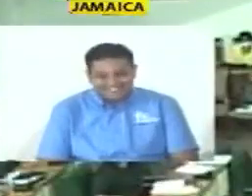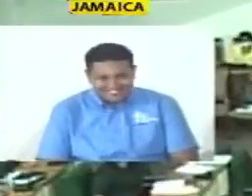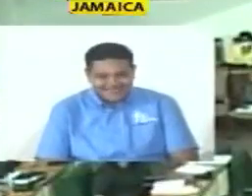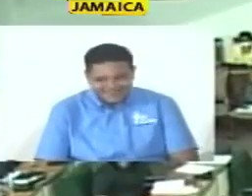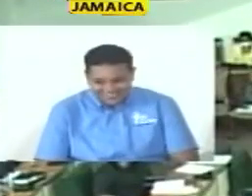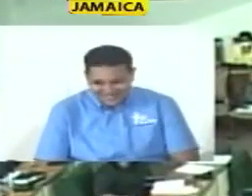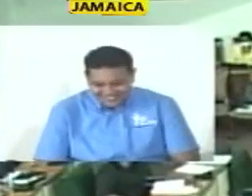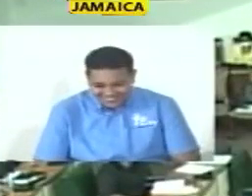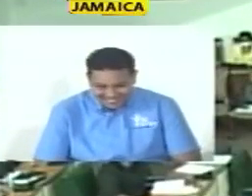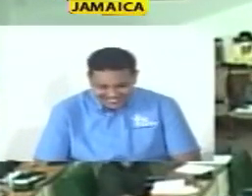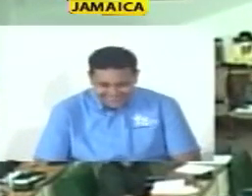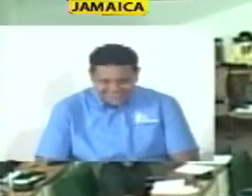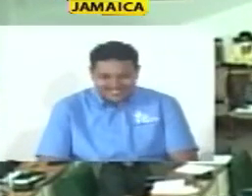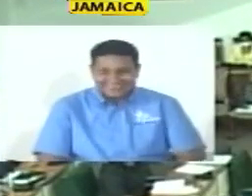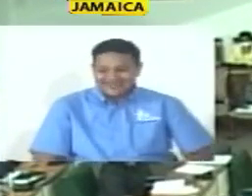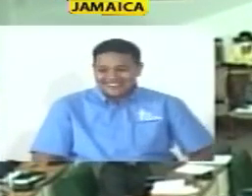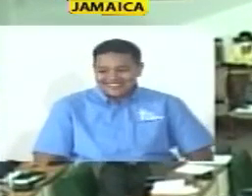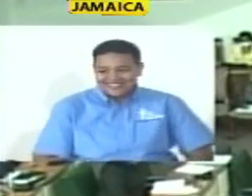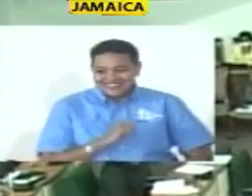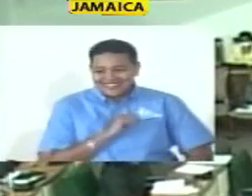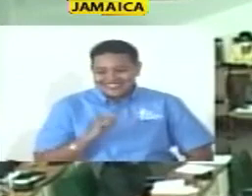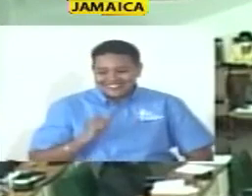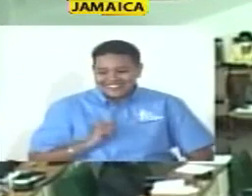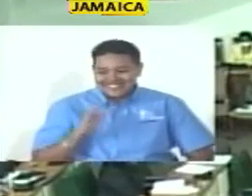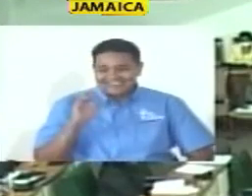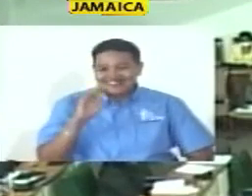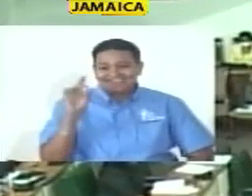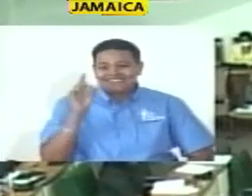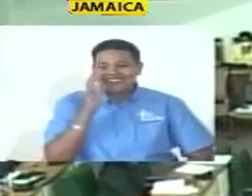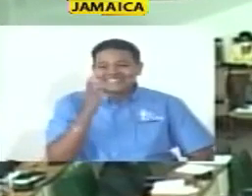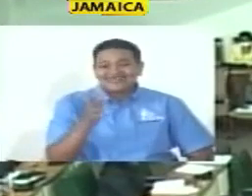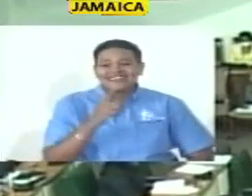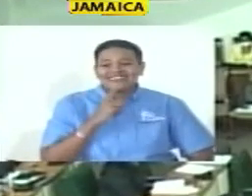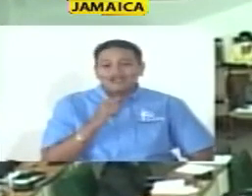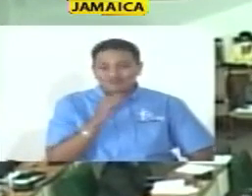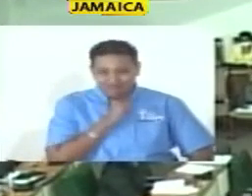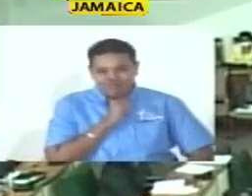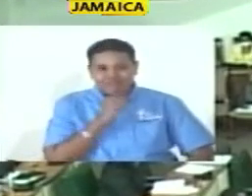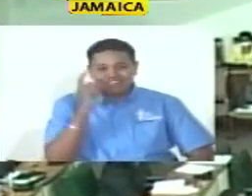And Senator Crawford is not here to cut and clear today for me.